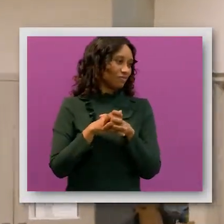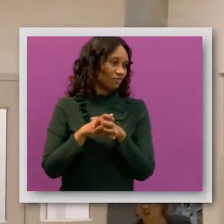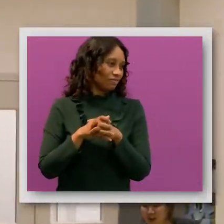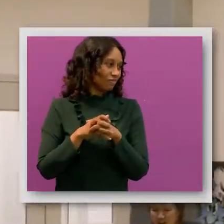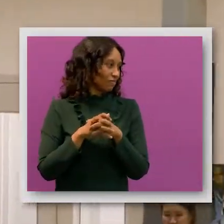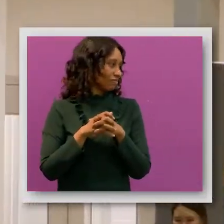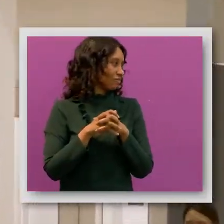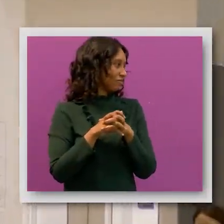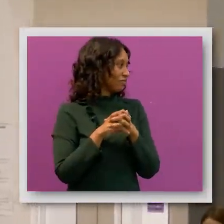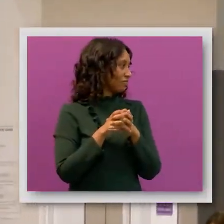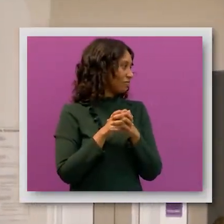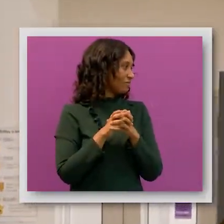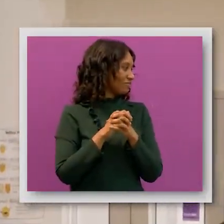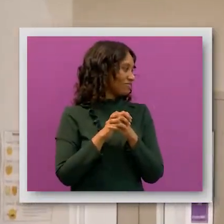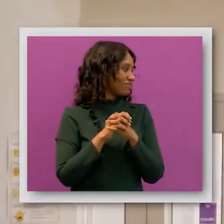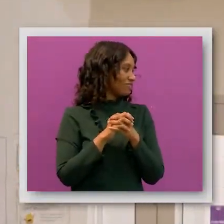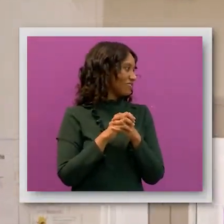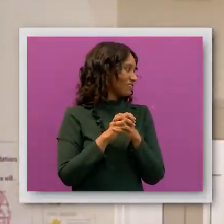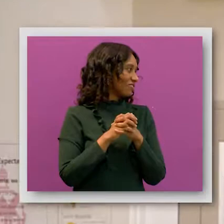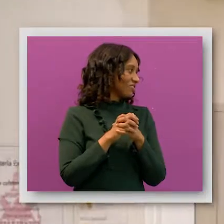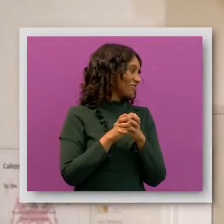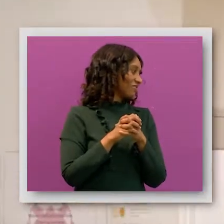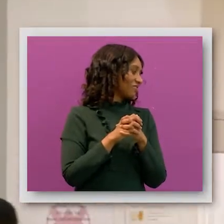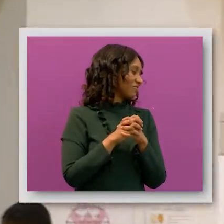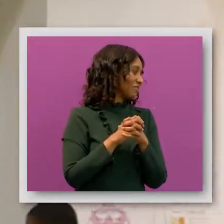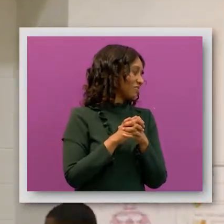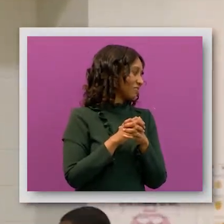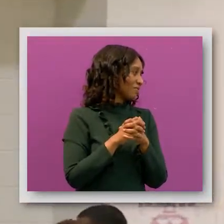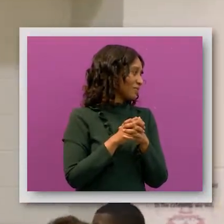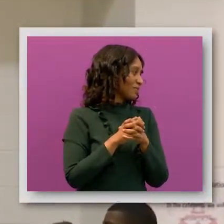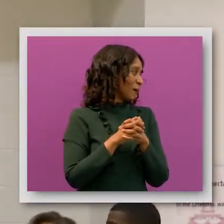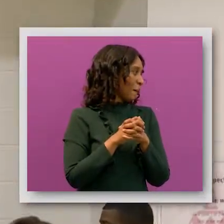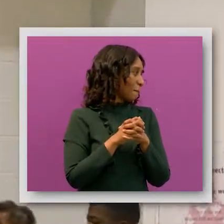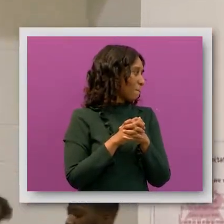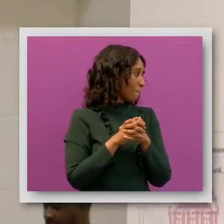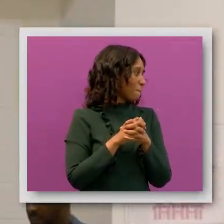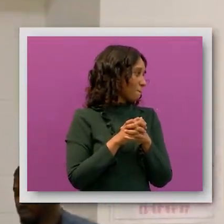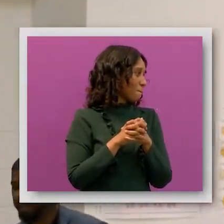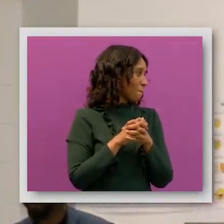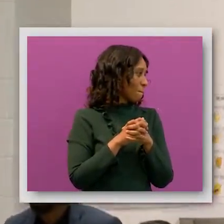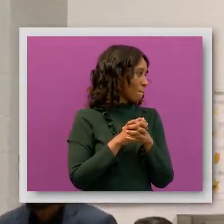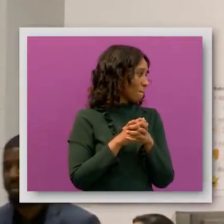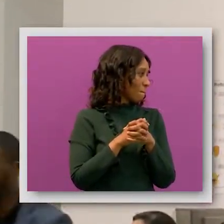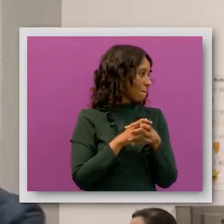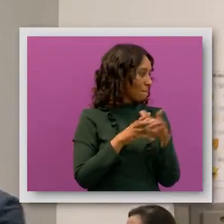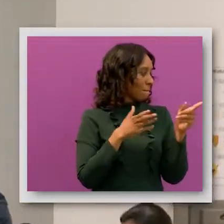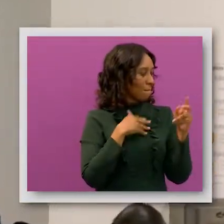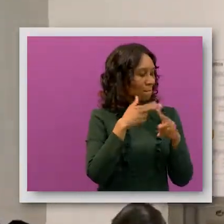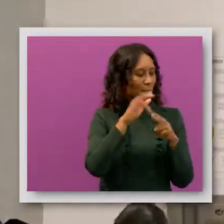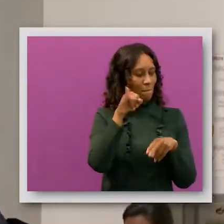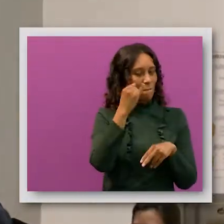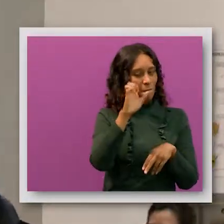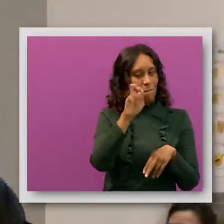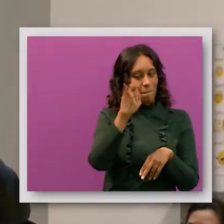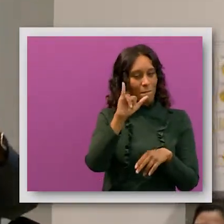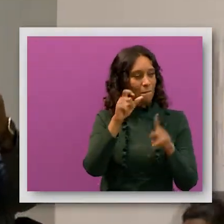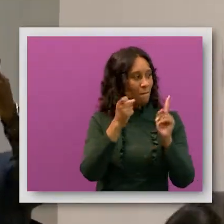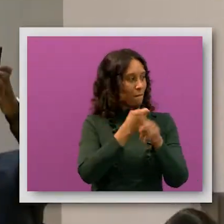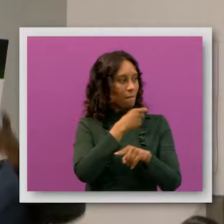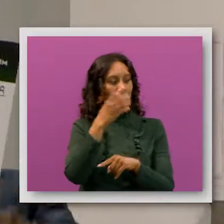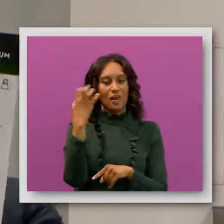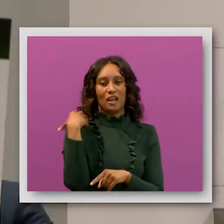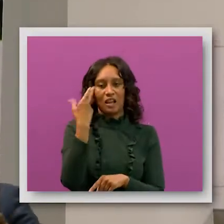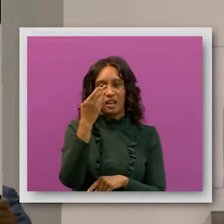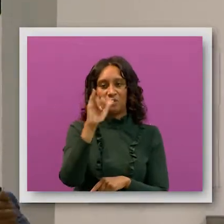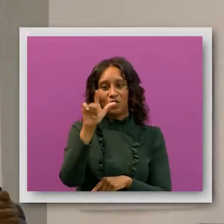Oh, you can come up on stage. That's fine. What? Okay. My name is Mary Proctor, and I'm from the Capitol Hill Village,